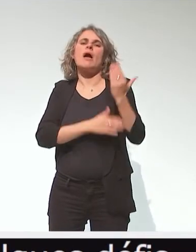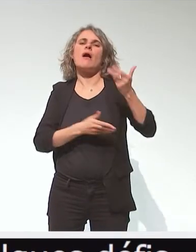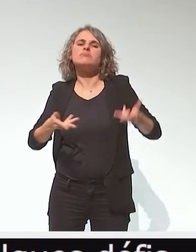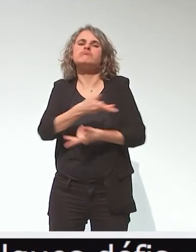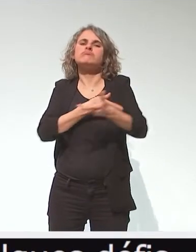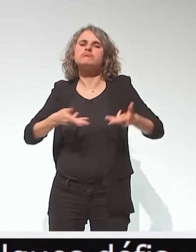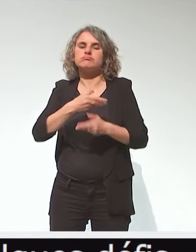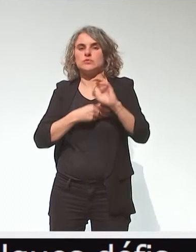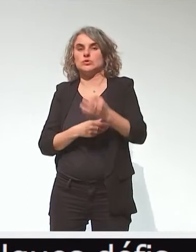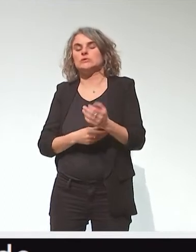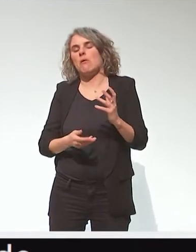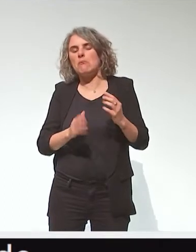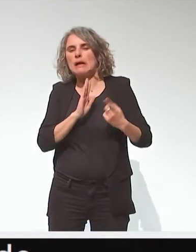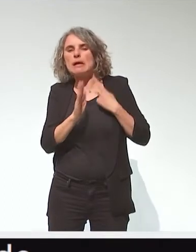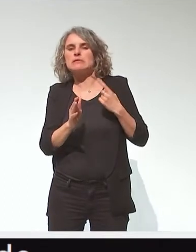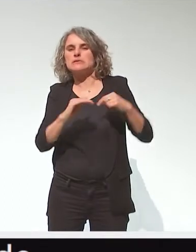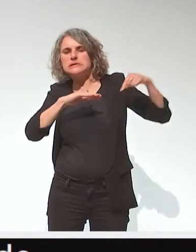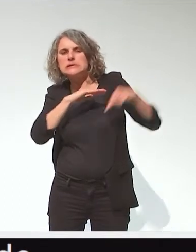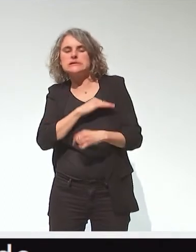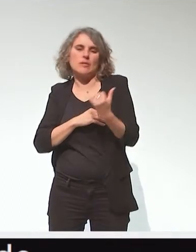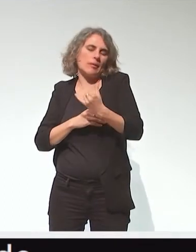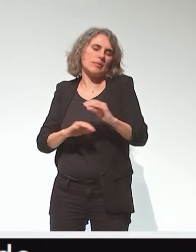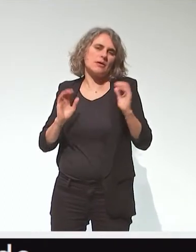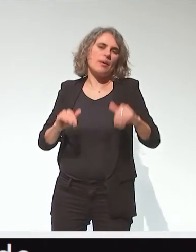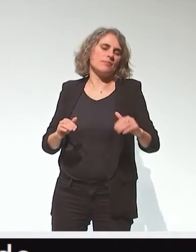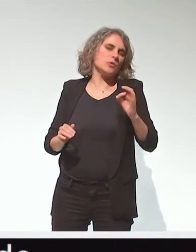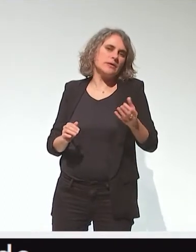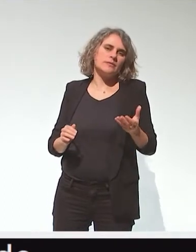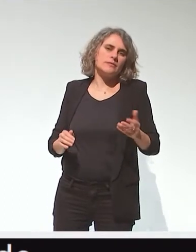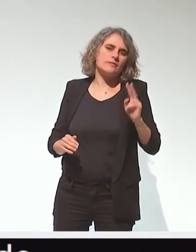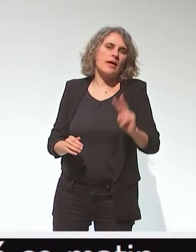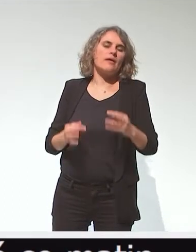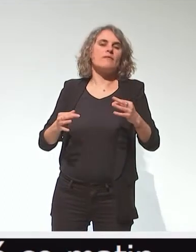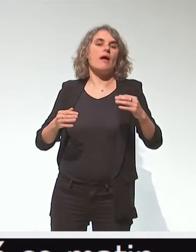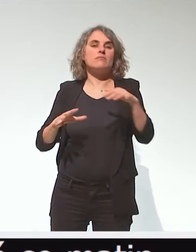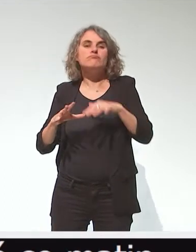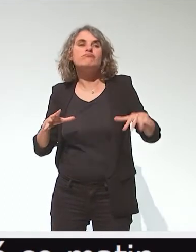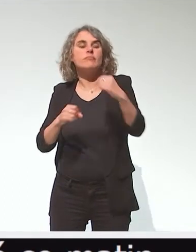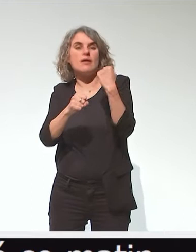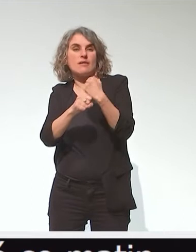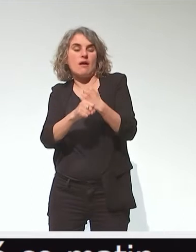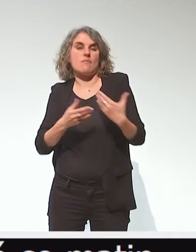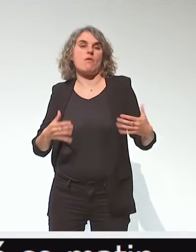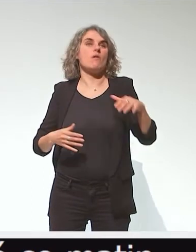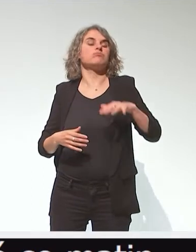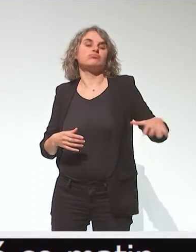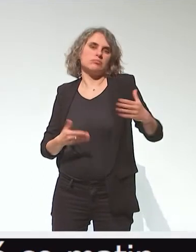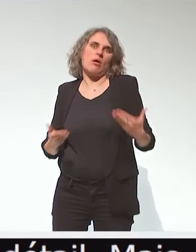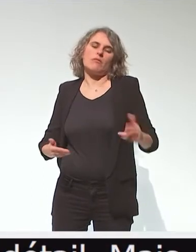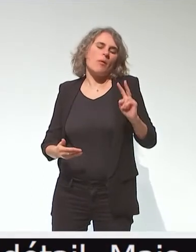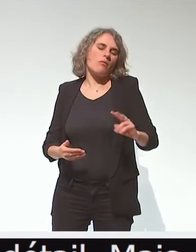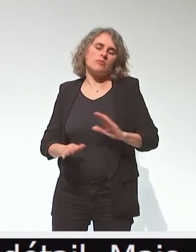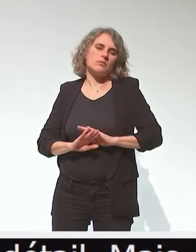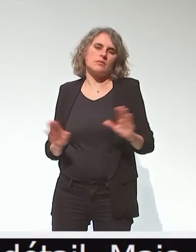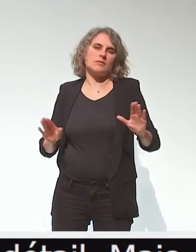We talked about this at length this morning. I don't want to return to that in any great detail, but it's it's absolutely clear, but for the labour market as it stands